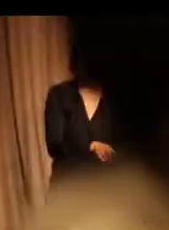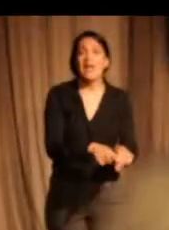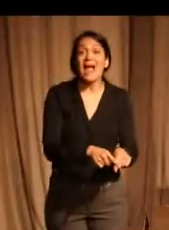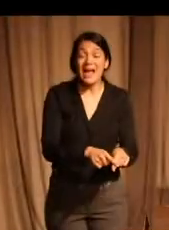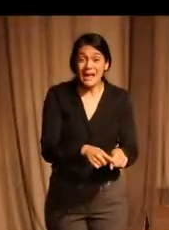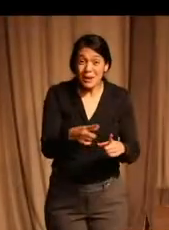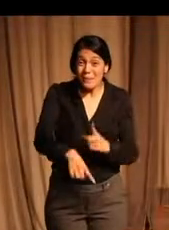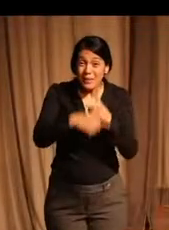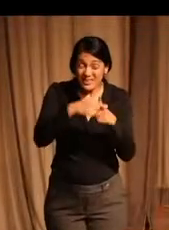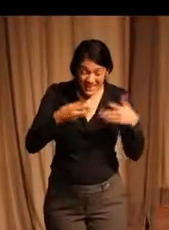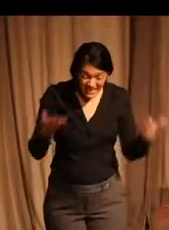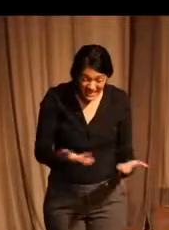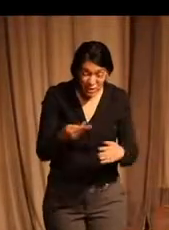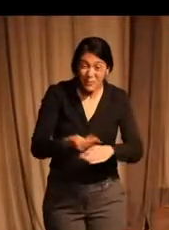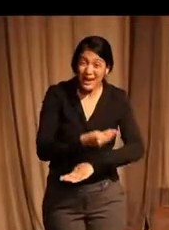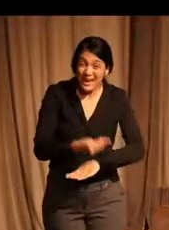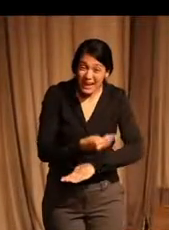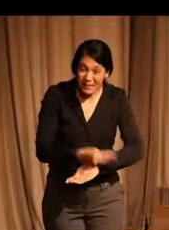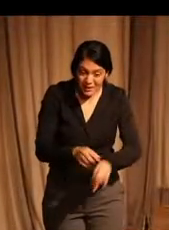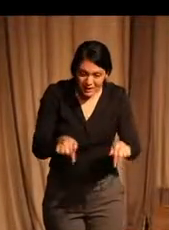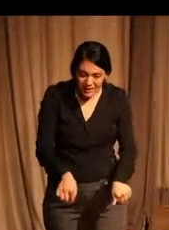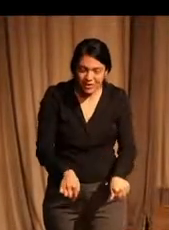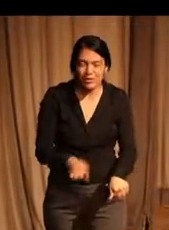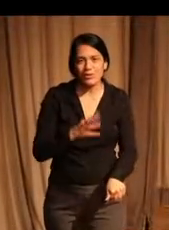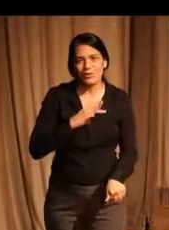Miami, okay? And so,